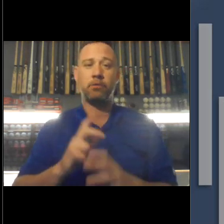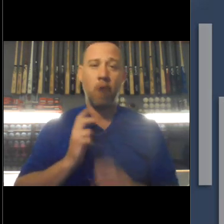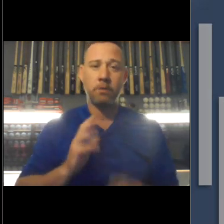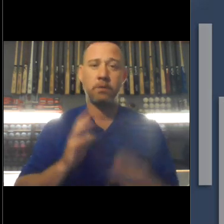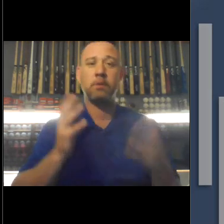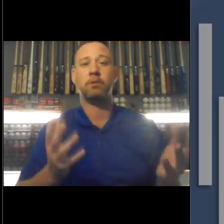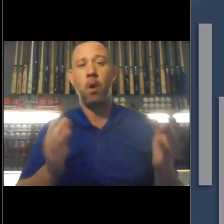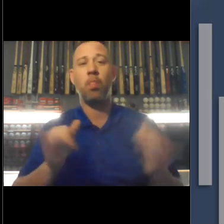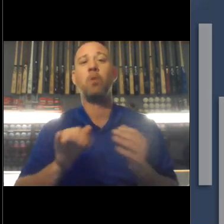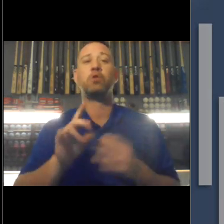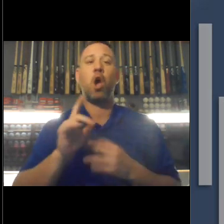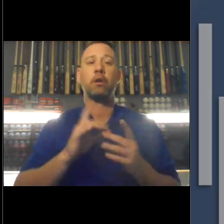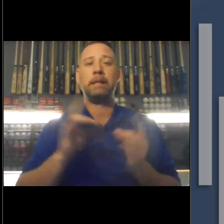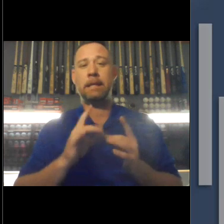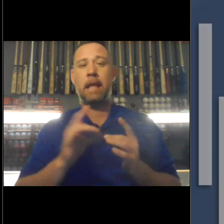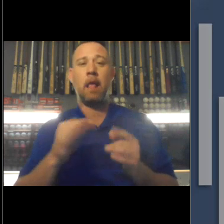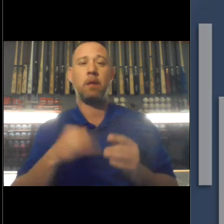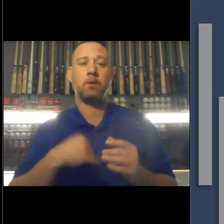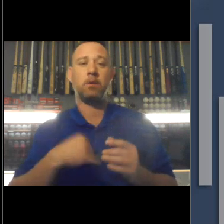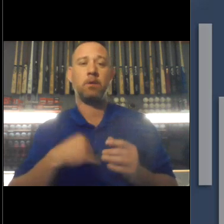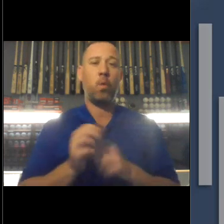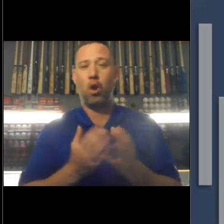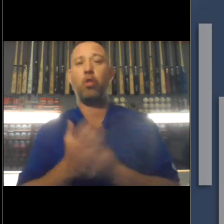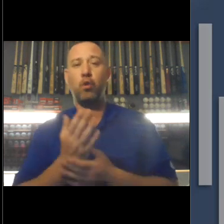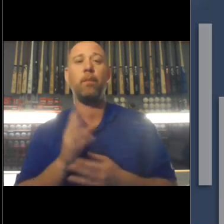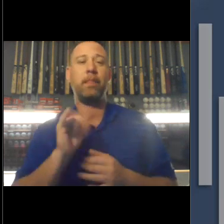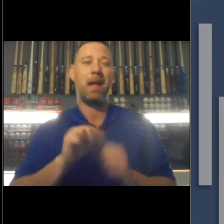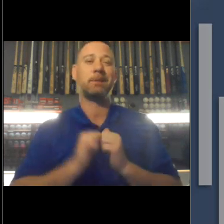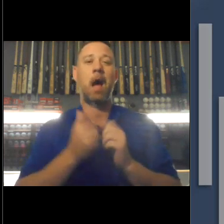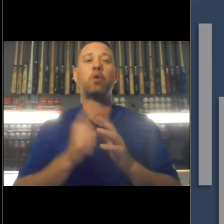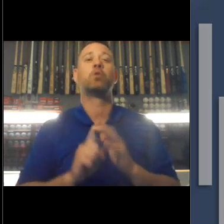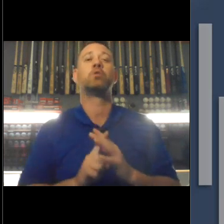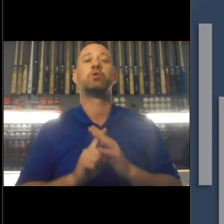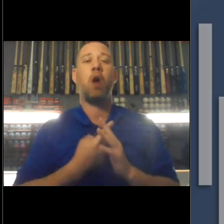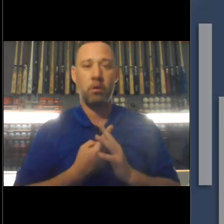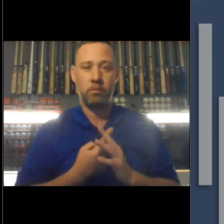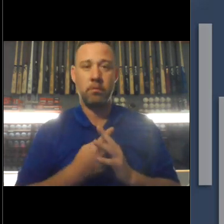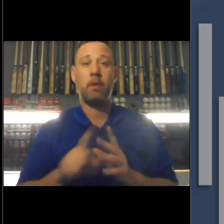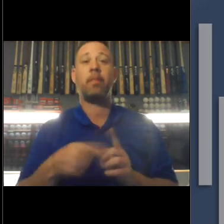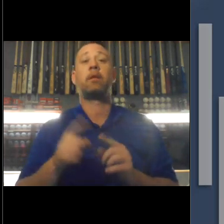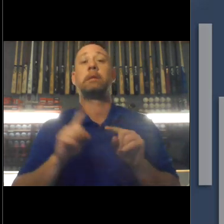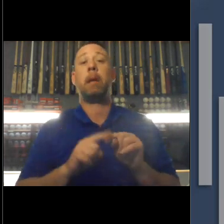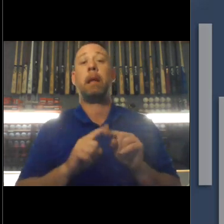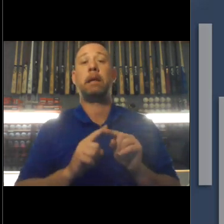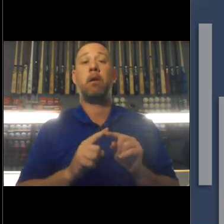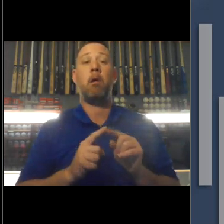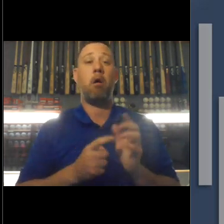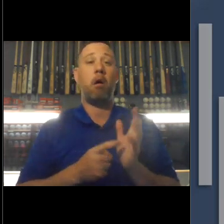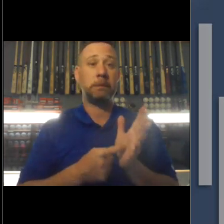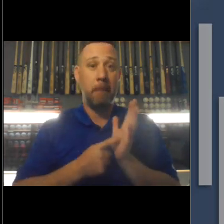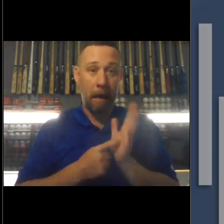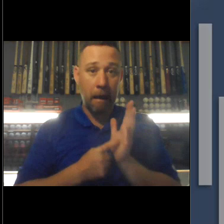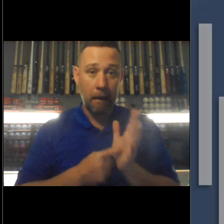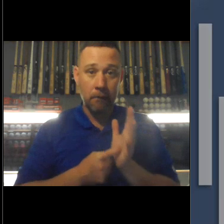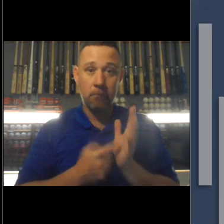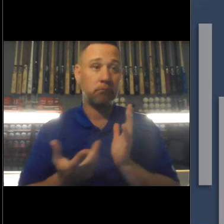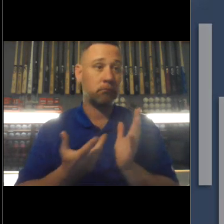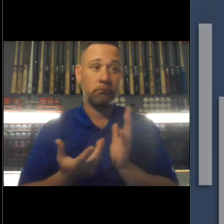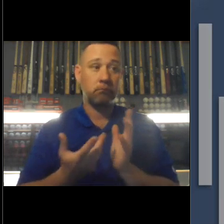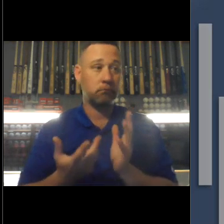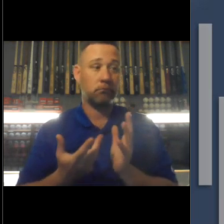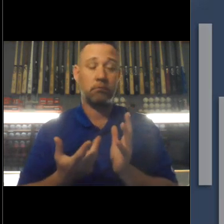through, but certainly that's the way you start. And then depending upon the demand, you may have to do something more grand,